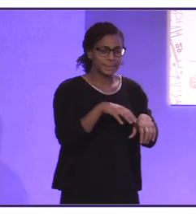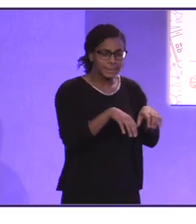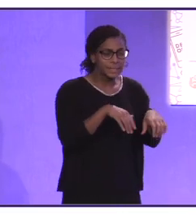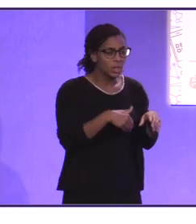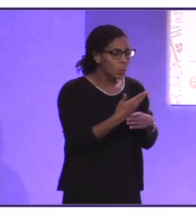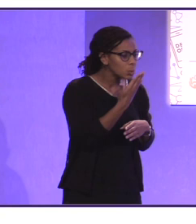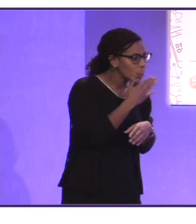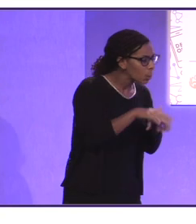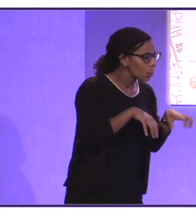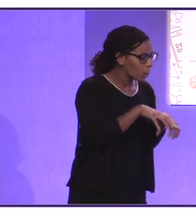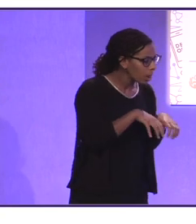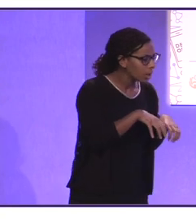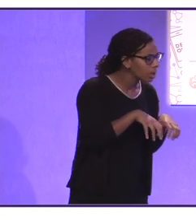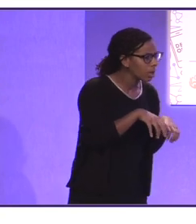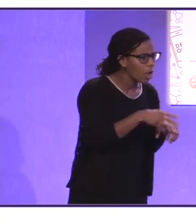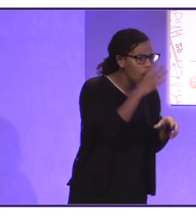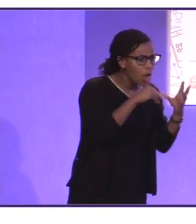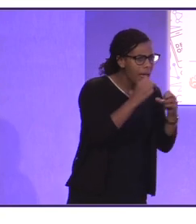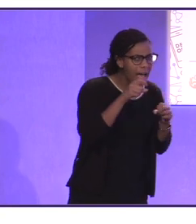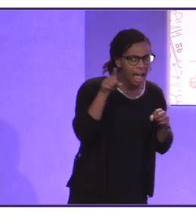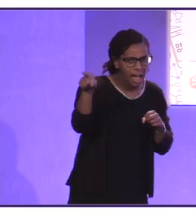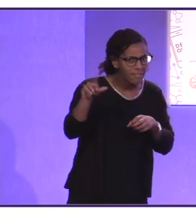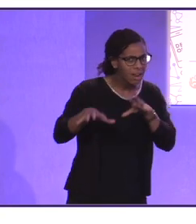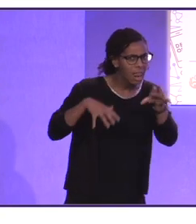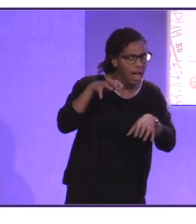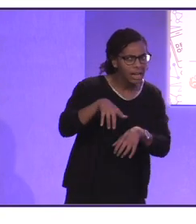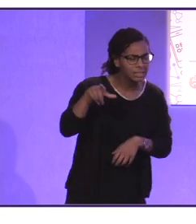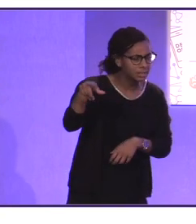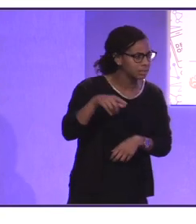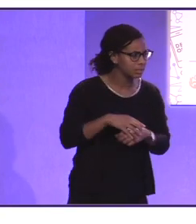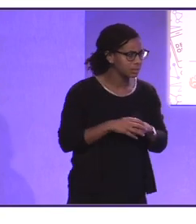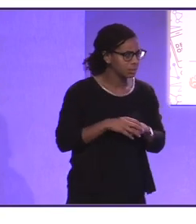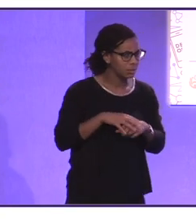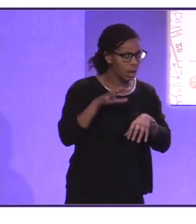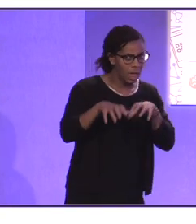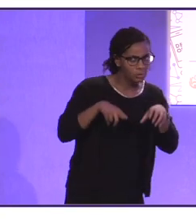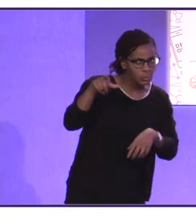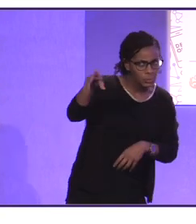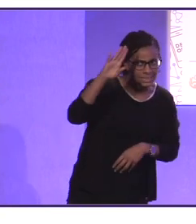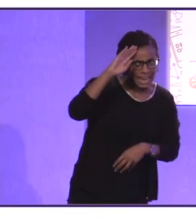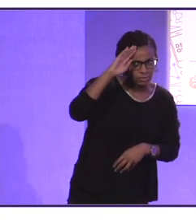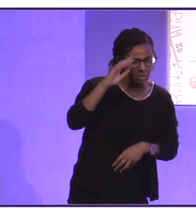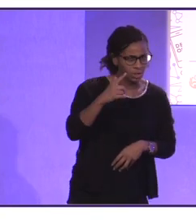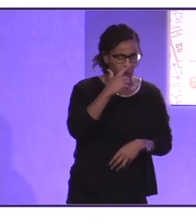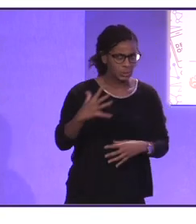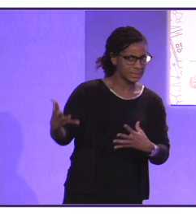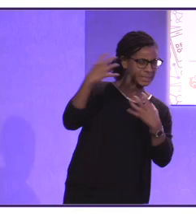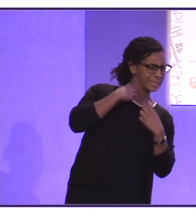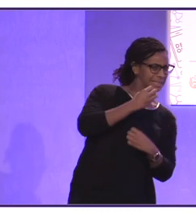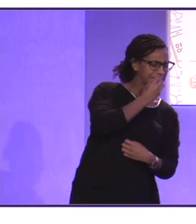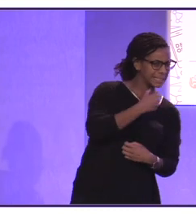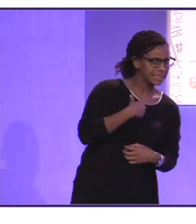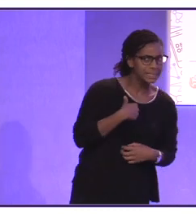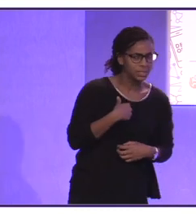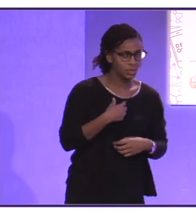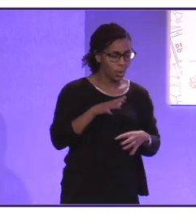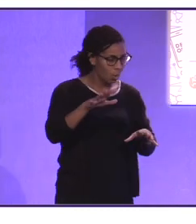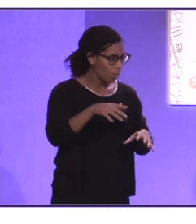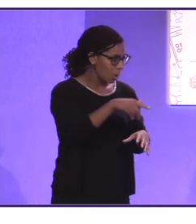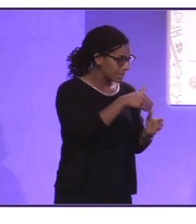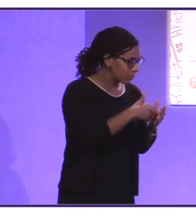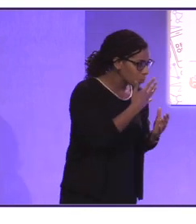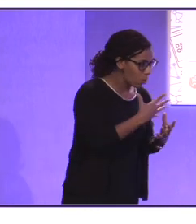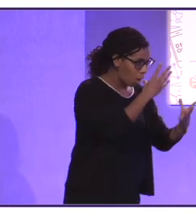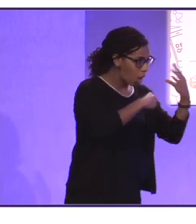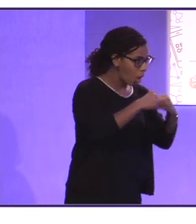that there are lions, and that lions are dangerous and they will eat them. And so they learn to run. They learn to run at zebra school. If you